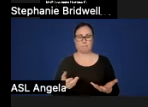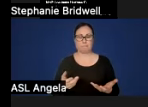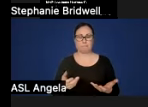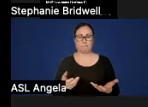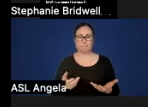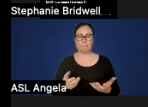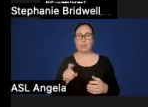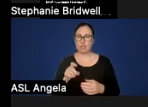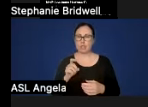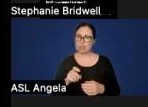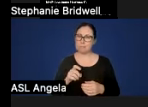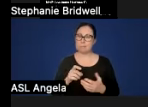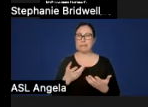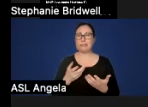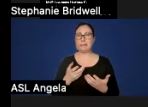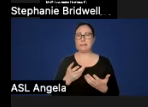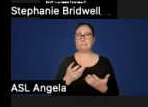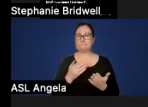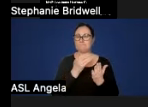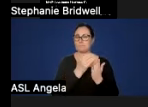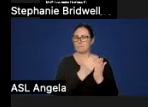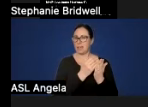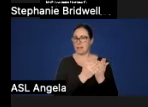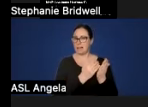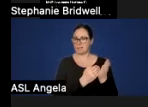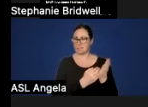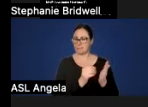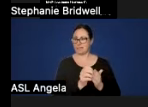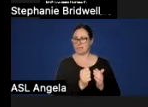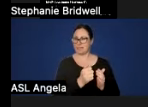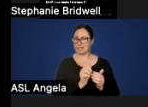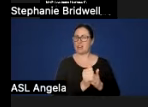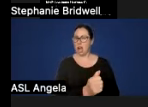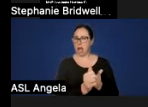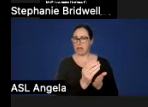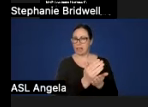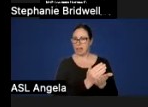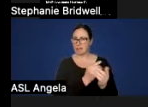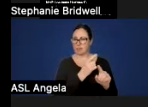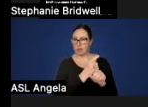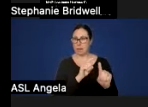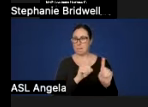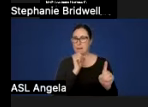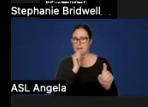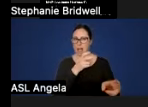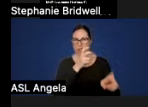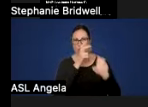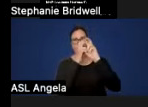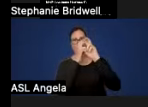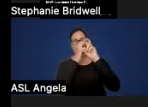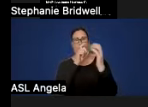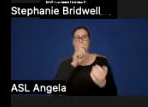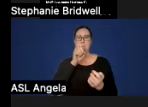be guidelines, but they shouldn't be so harsh that they are dictating, right? And that being